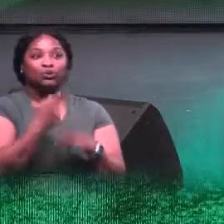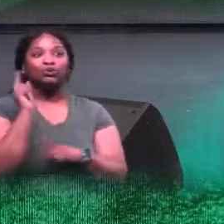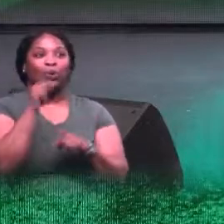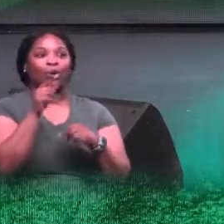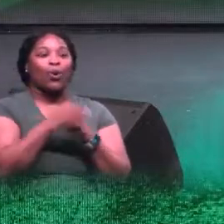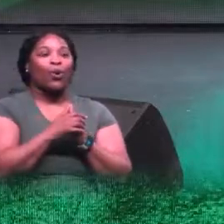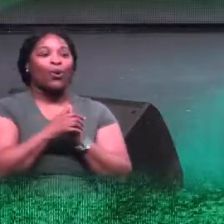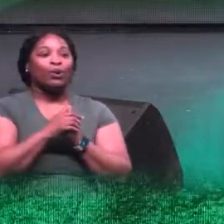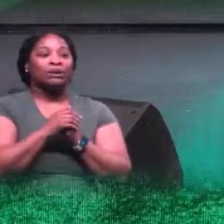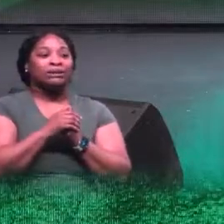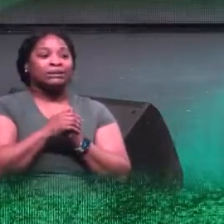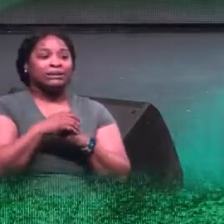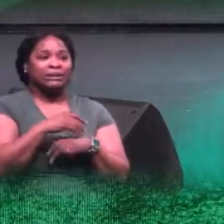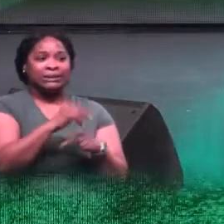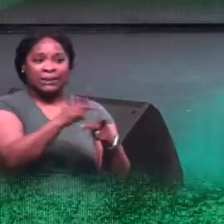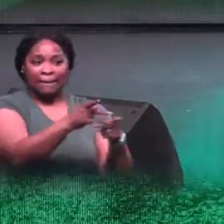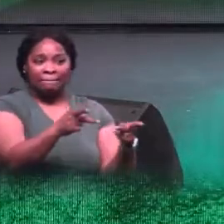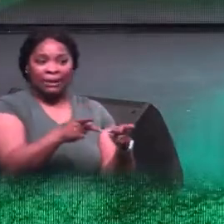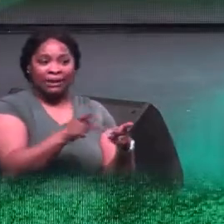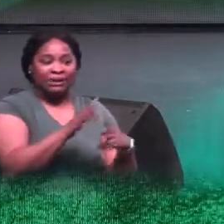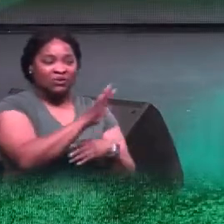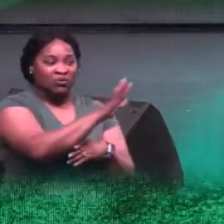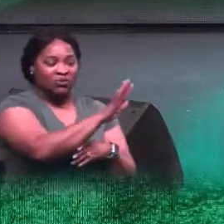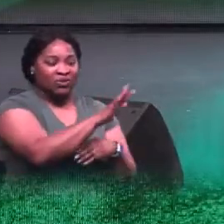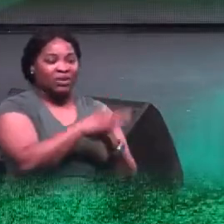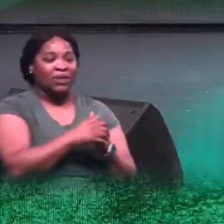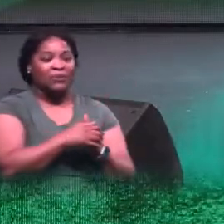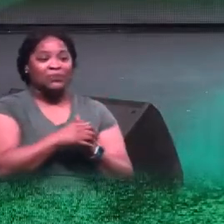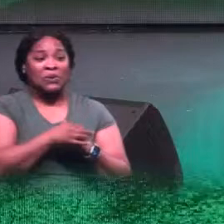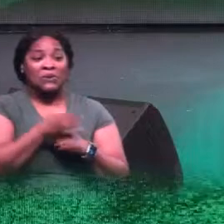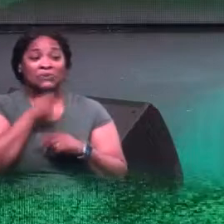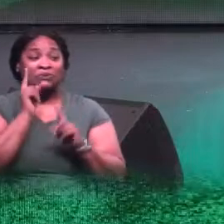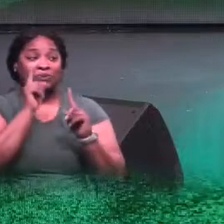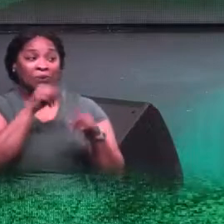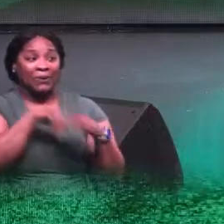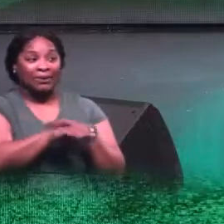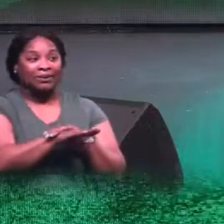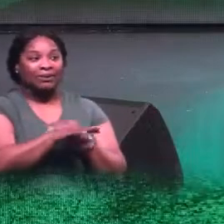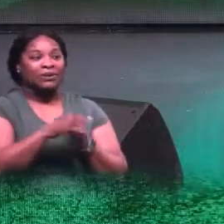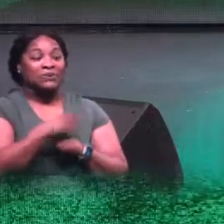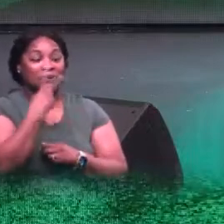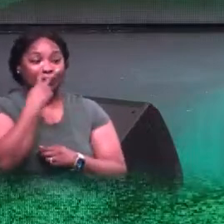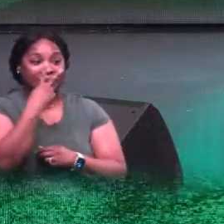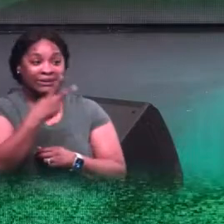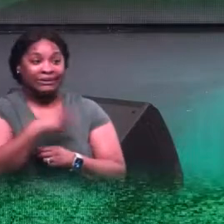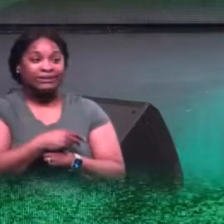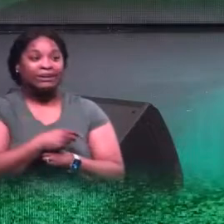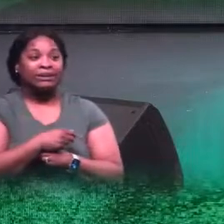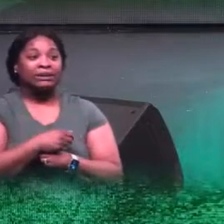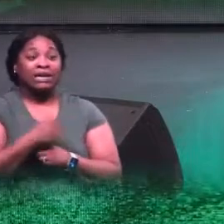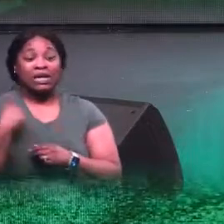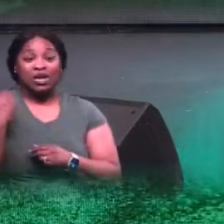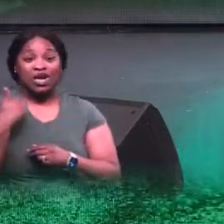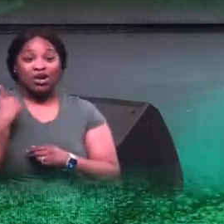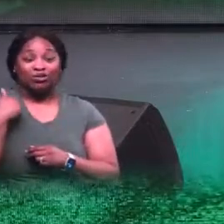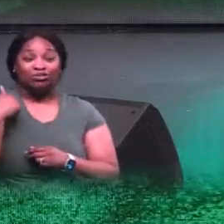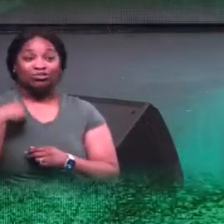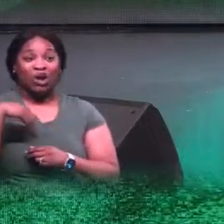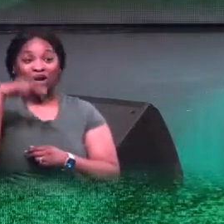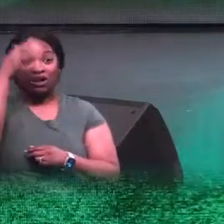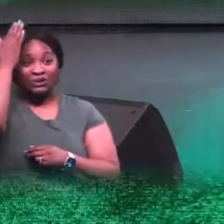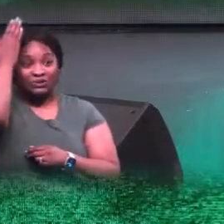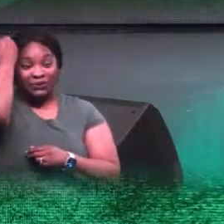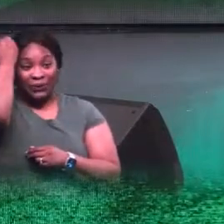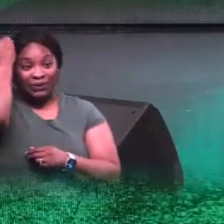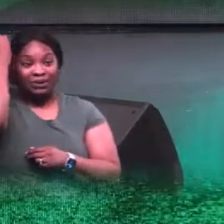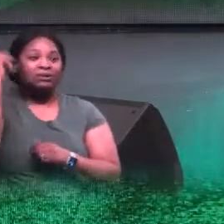into that village over there, he told them, and as soon as you enter it, you will see a young donkey tied